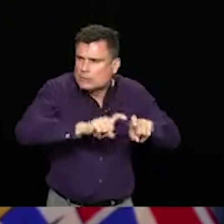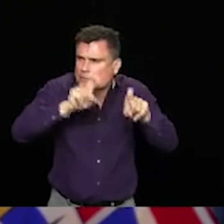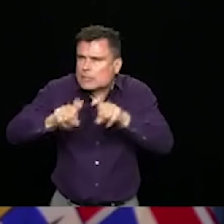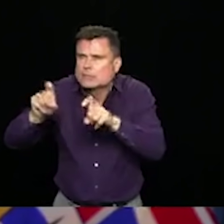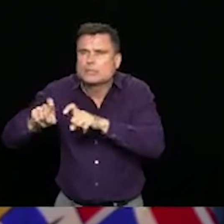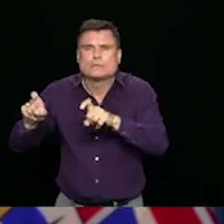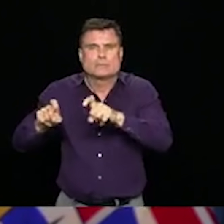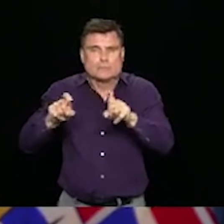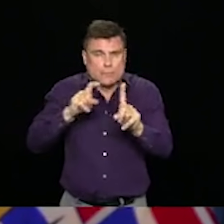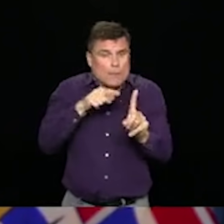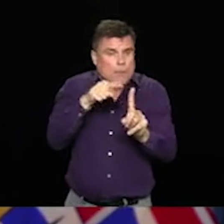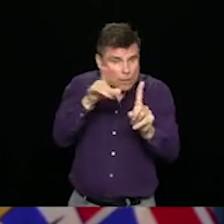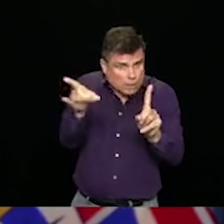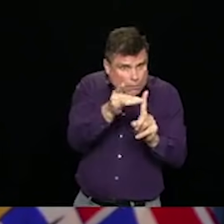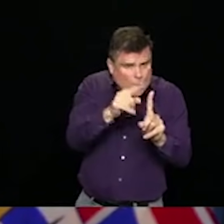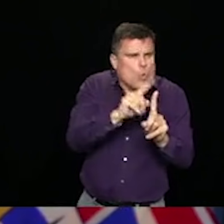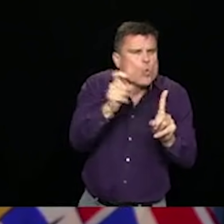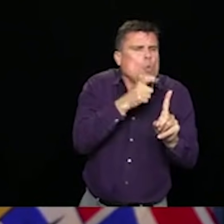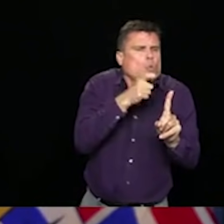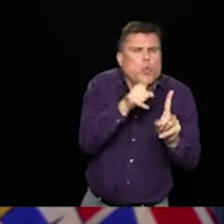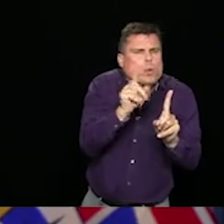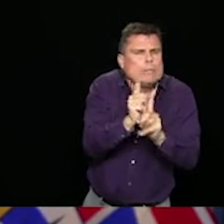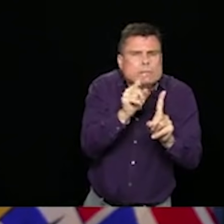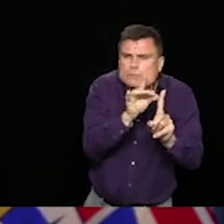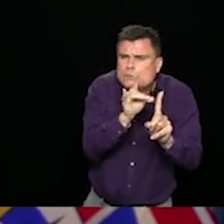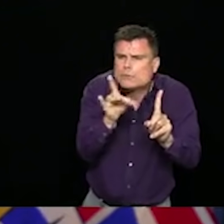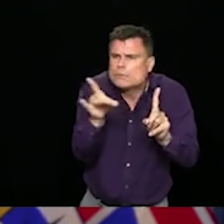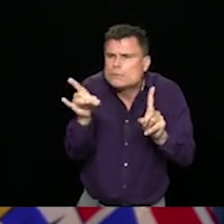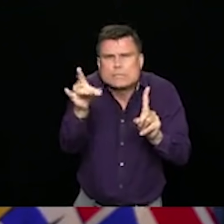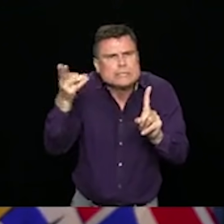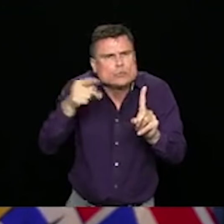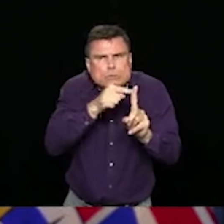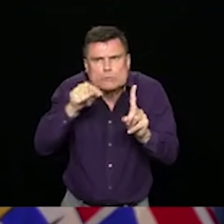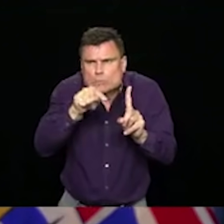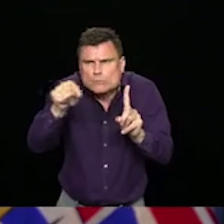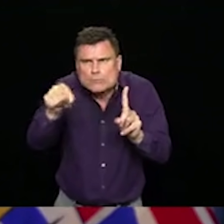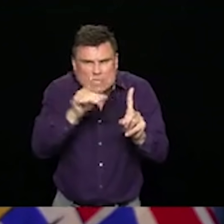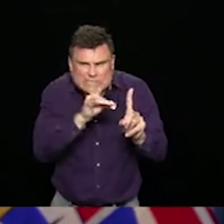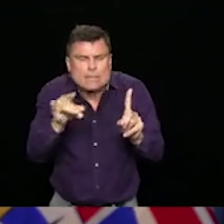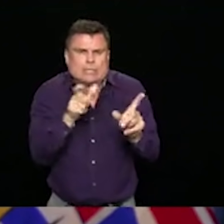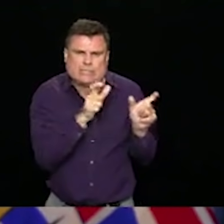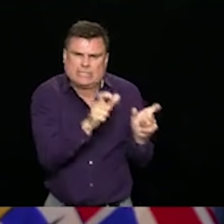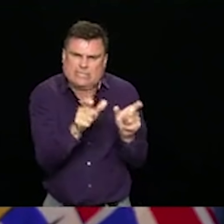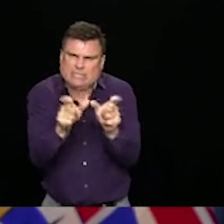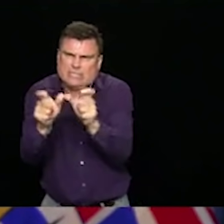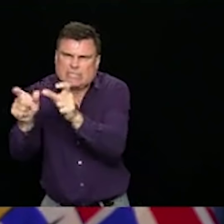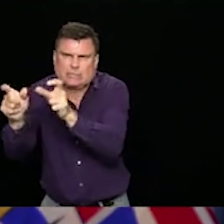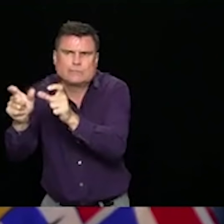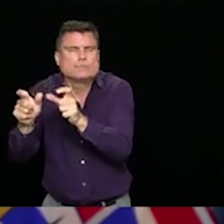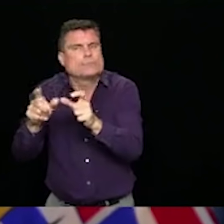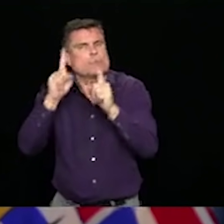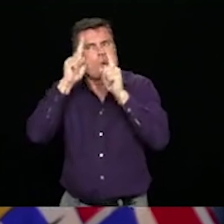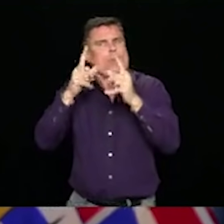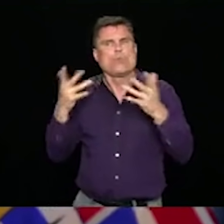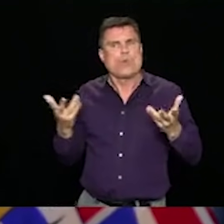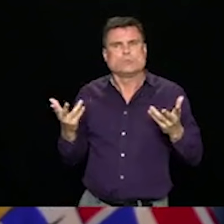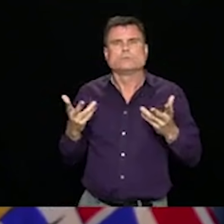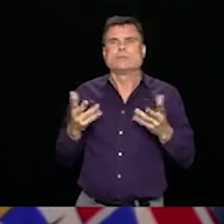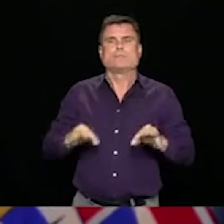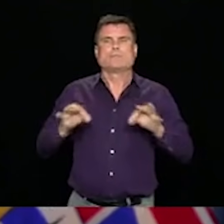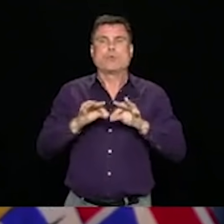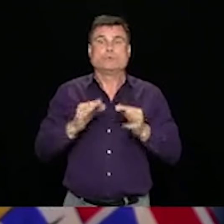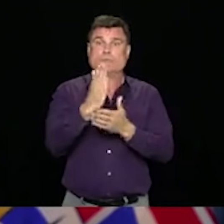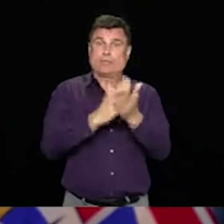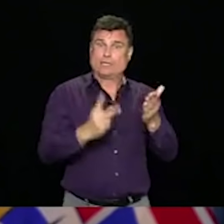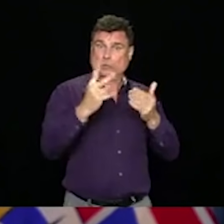we're managing all of the outbreaks and the cases. We need to get comfortable with our phase 2 before progressing